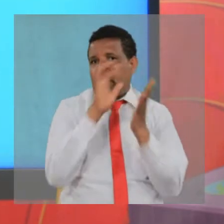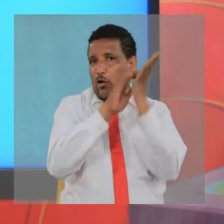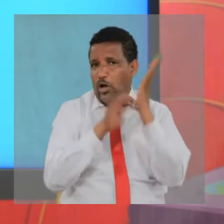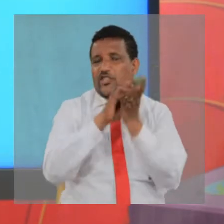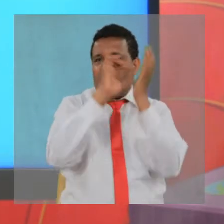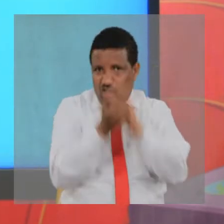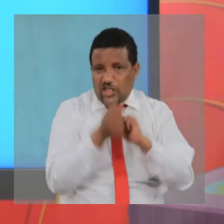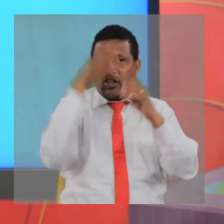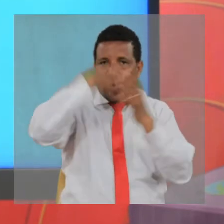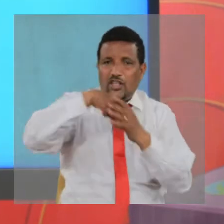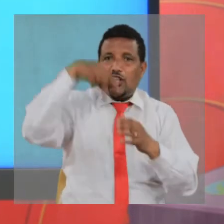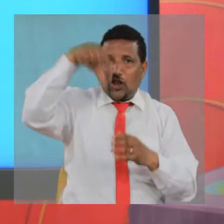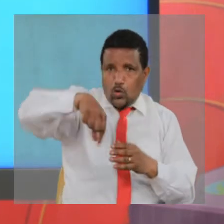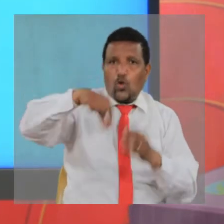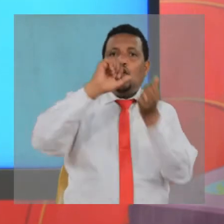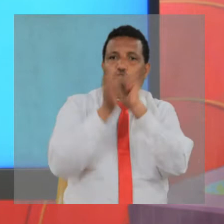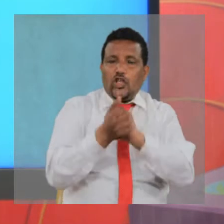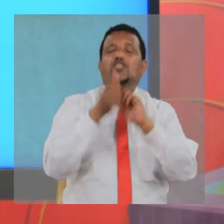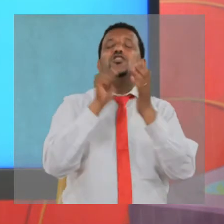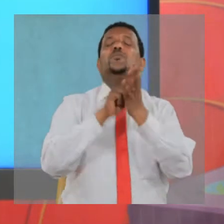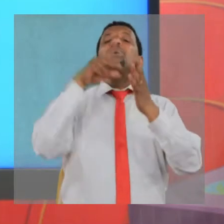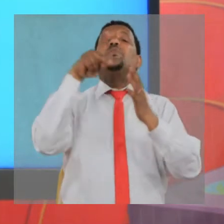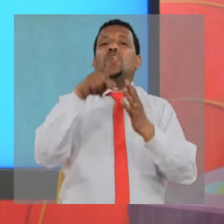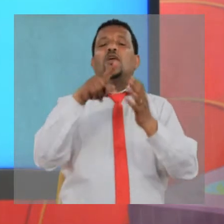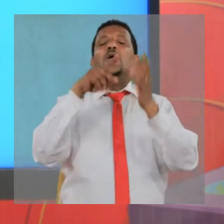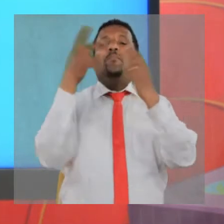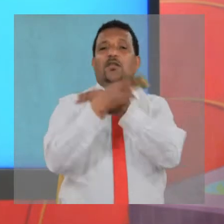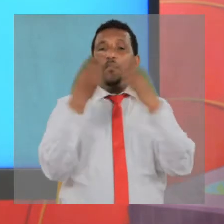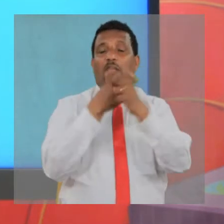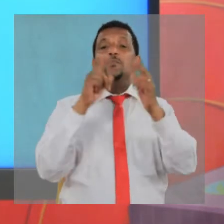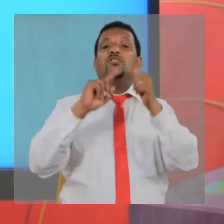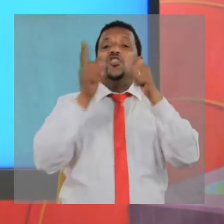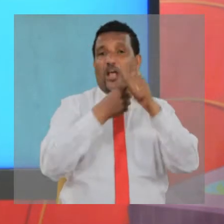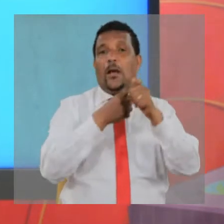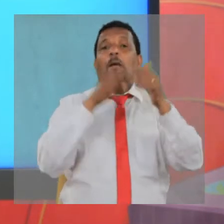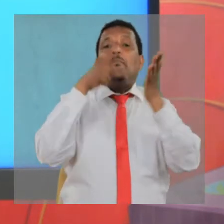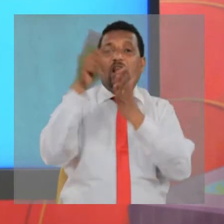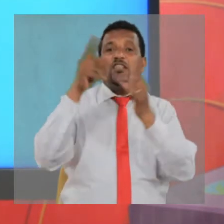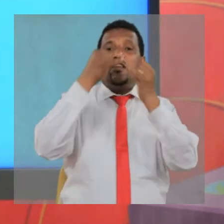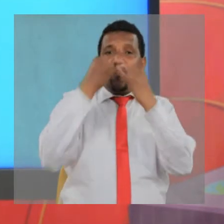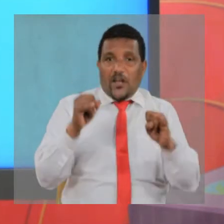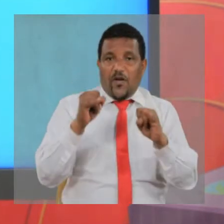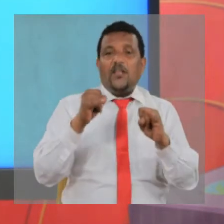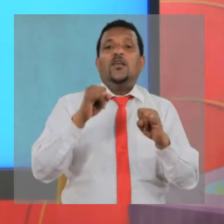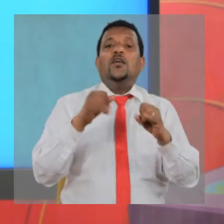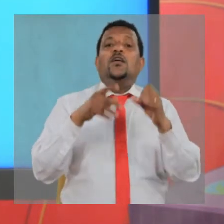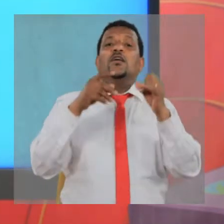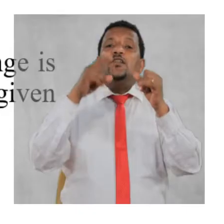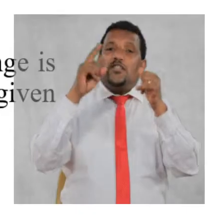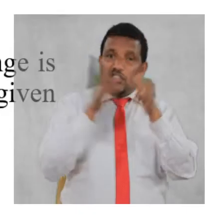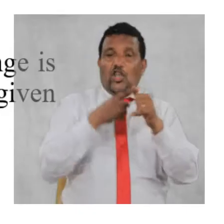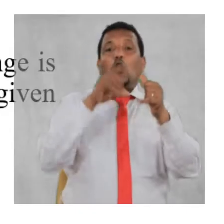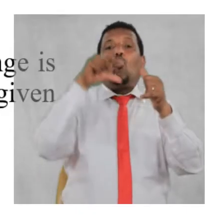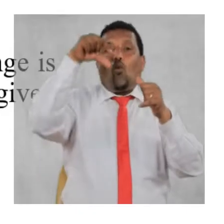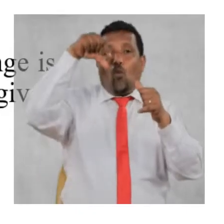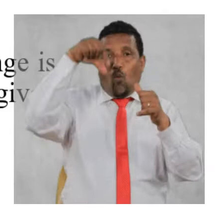Q for the change in P multiplied by the initial price divided by the initial quantity.